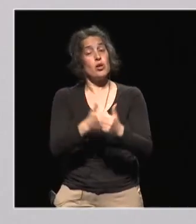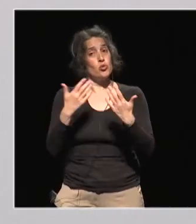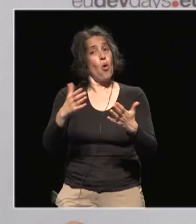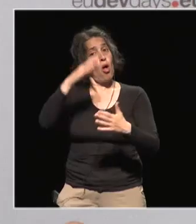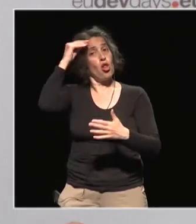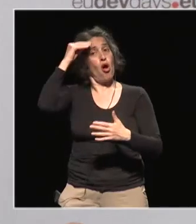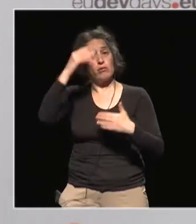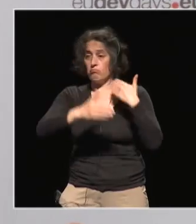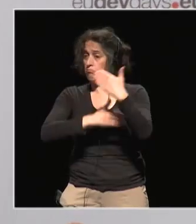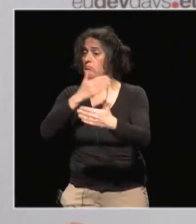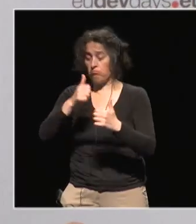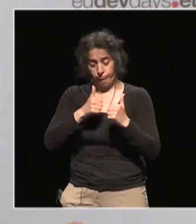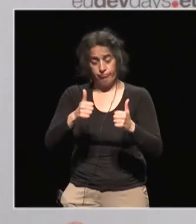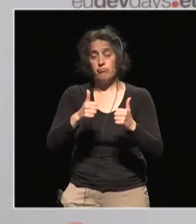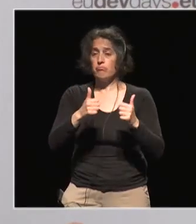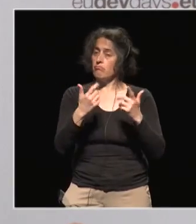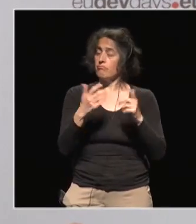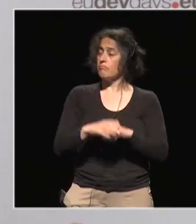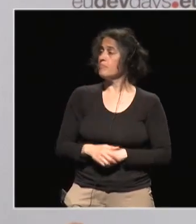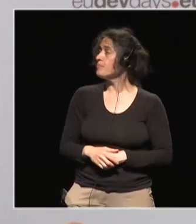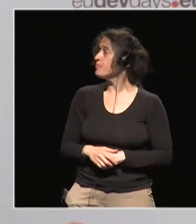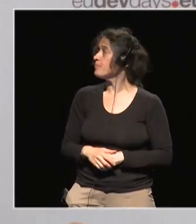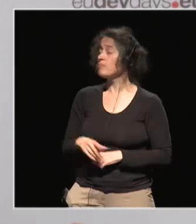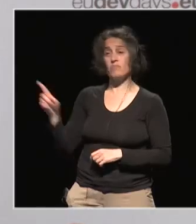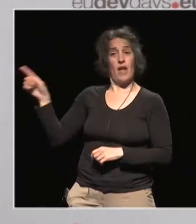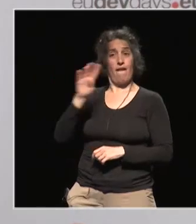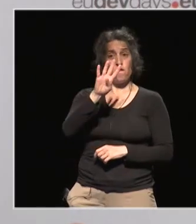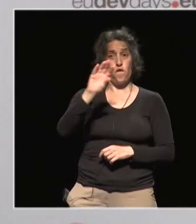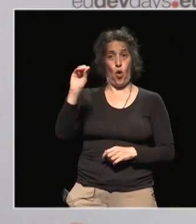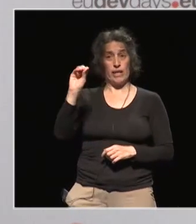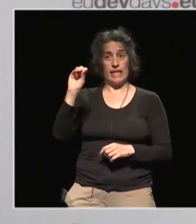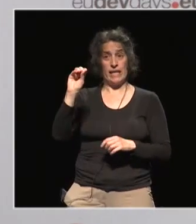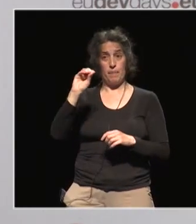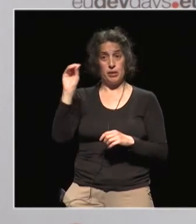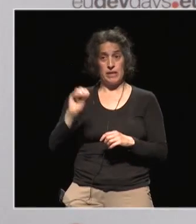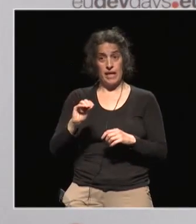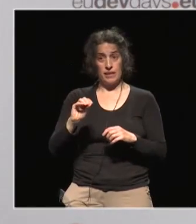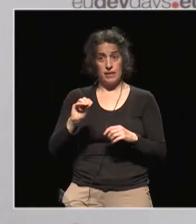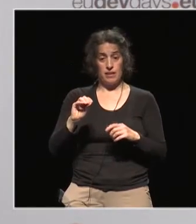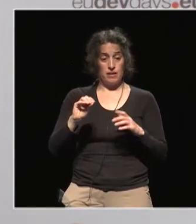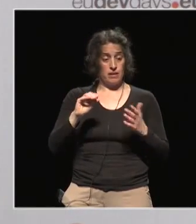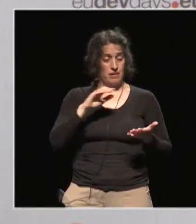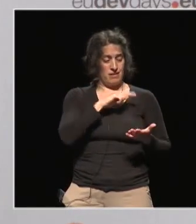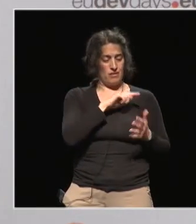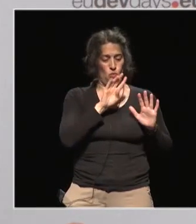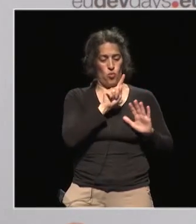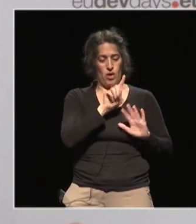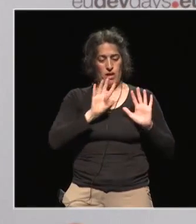And my second question is, 40% reduction from 1990 by 2030.